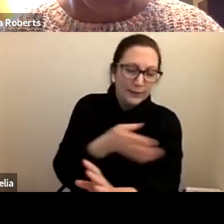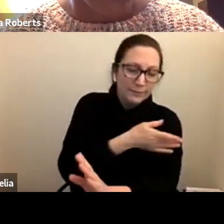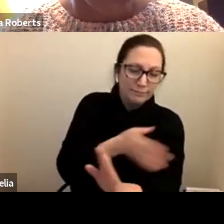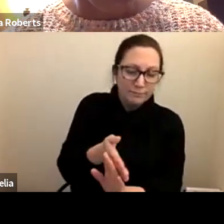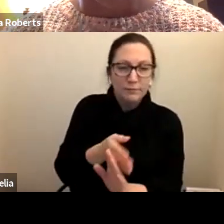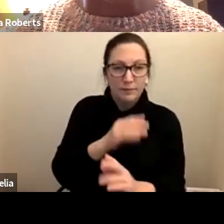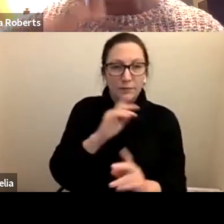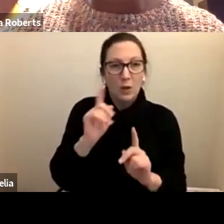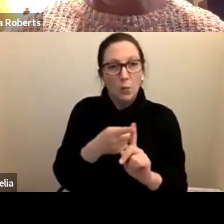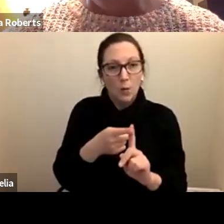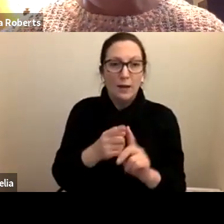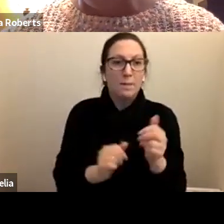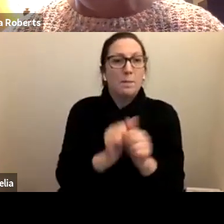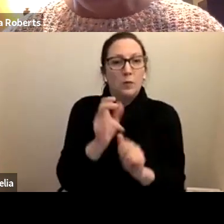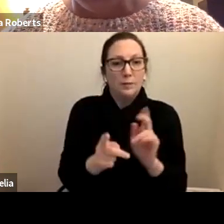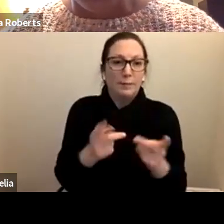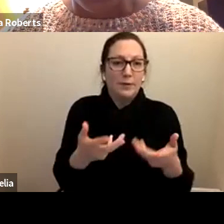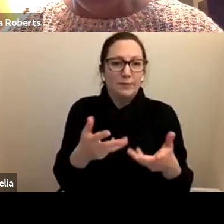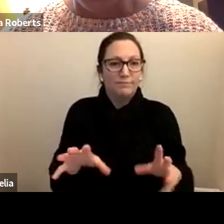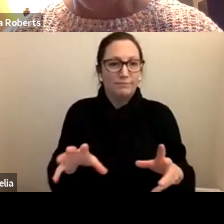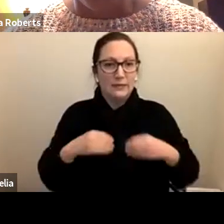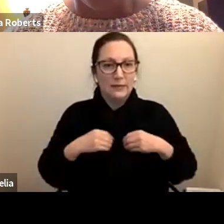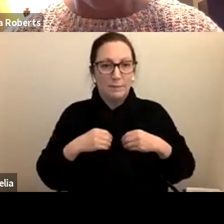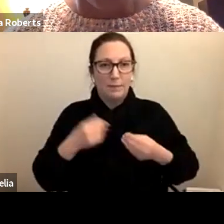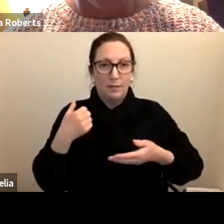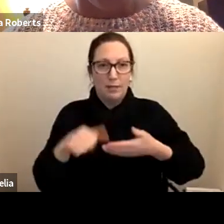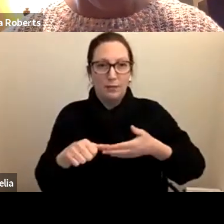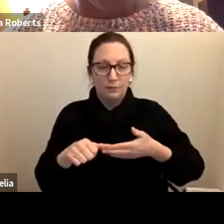generally have, the majority of people have accepted invitations by.